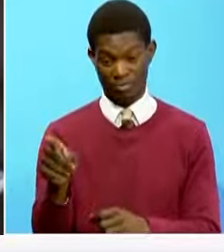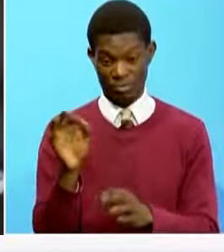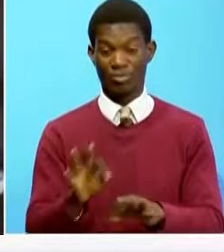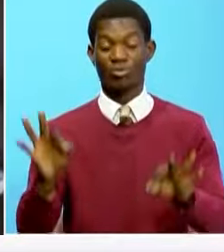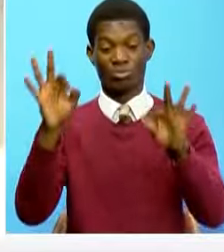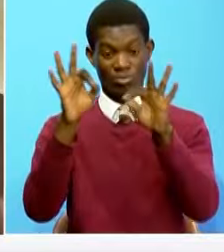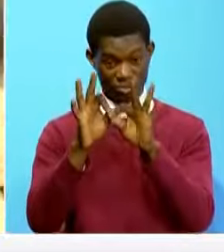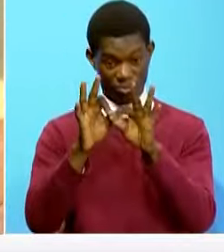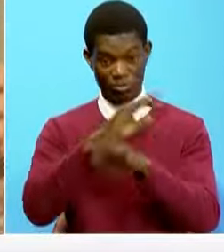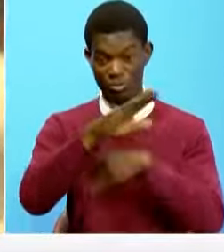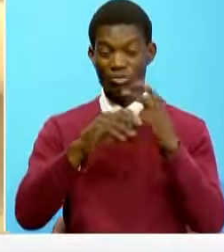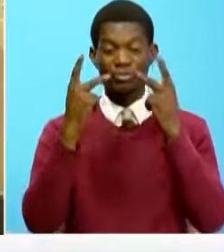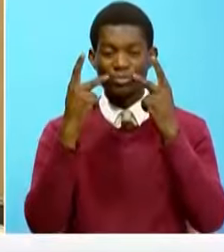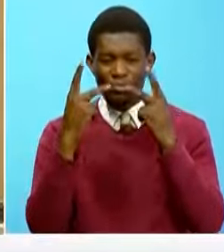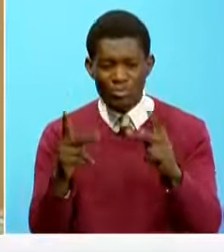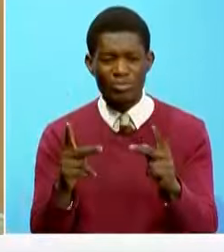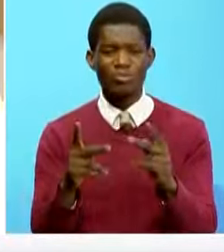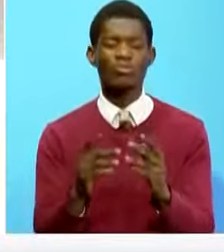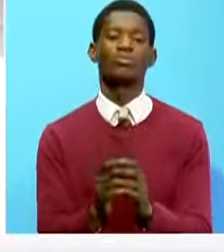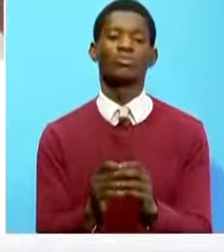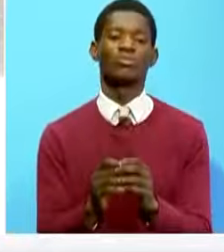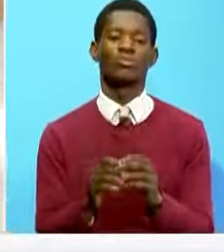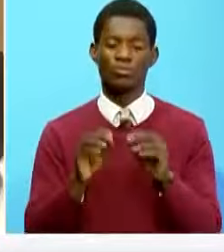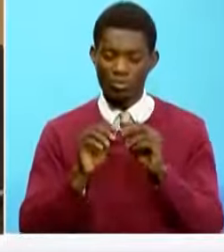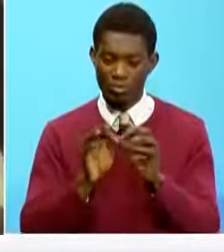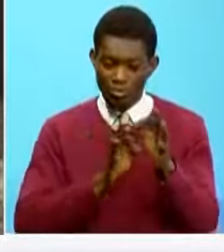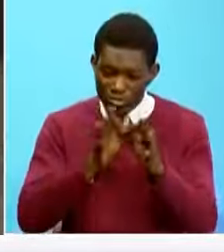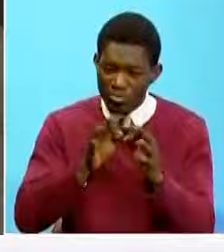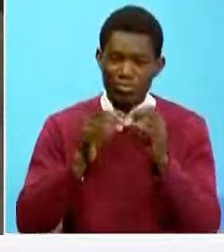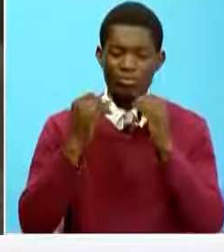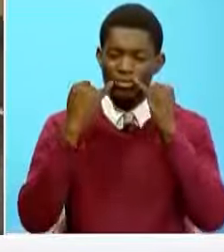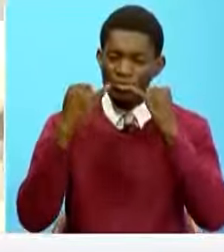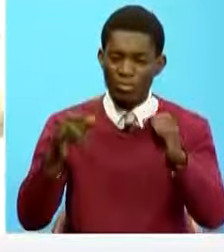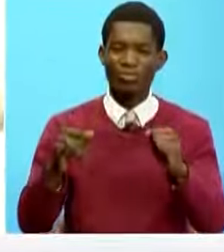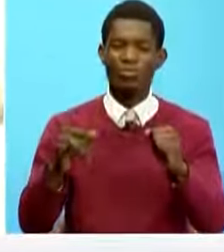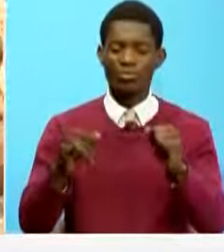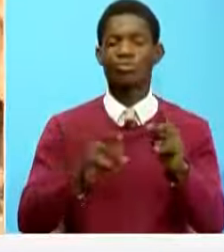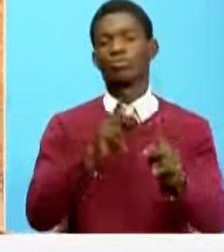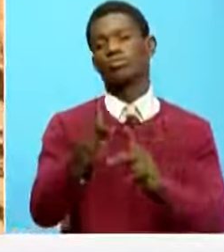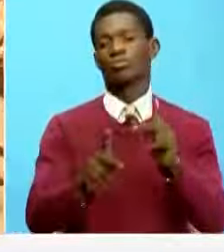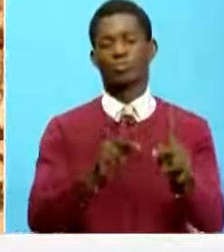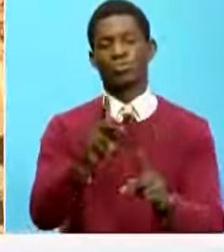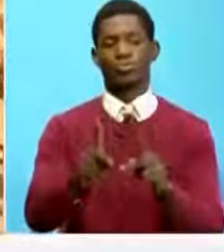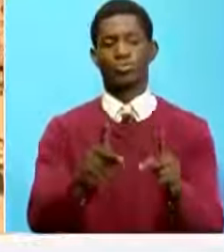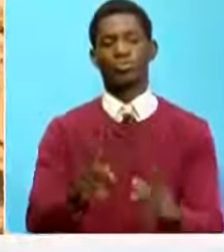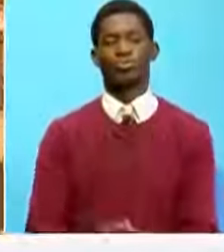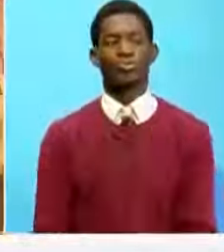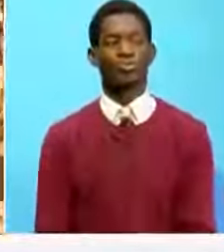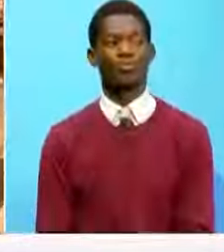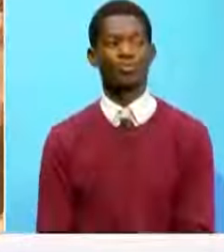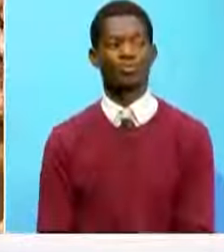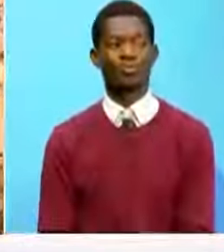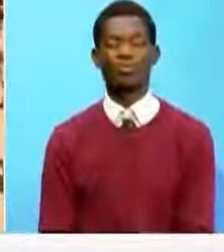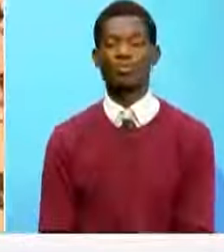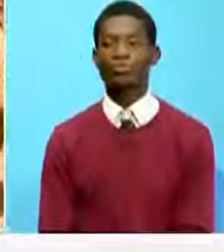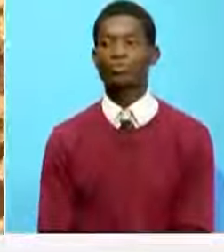take time to showcase their services and disseminate information to the general public. Patsu Dimbani, Zanis News, in